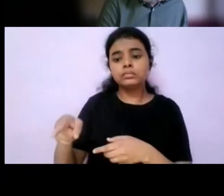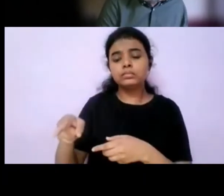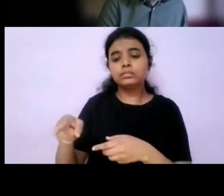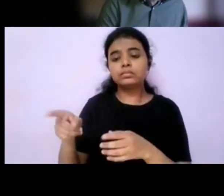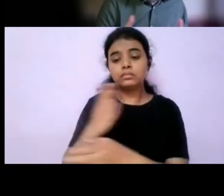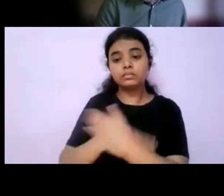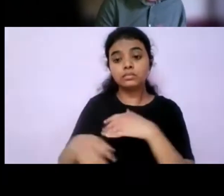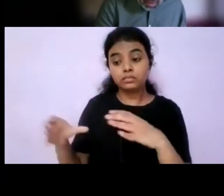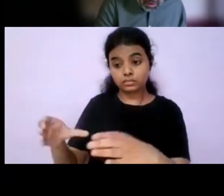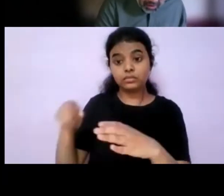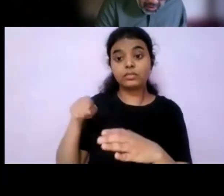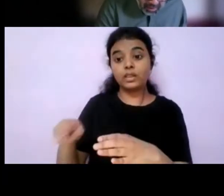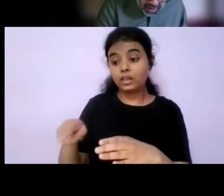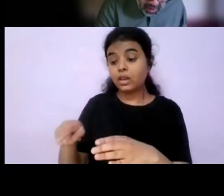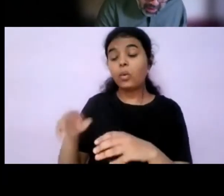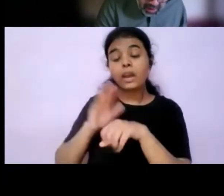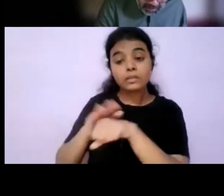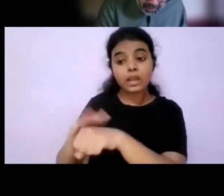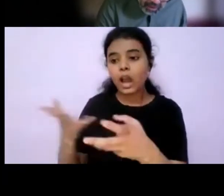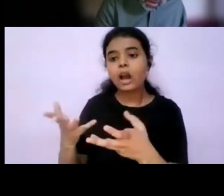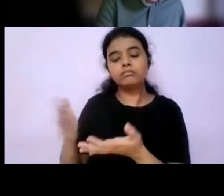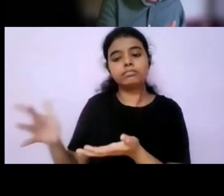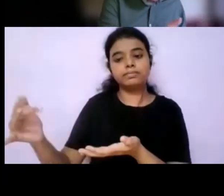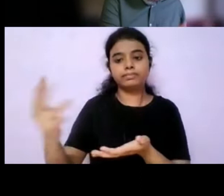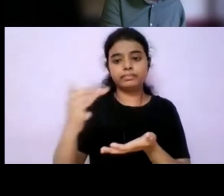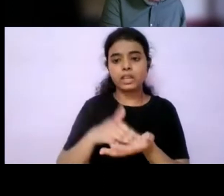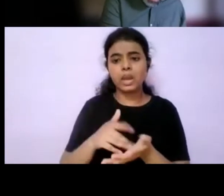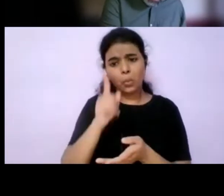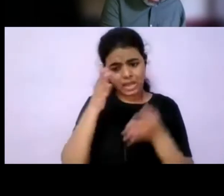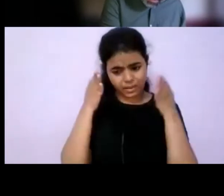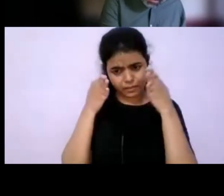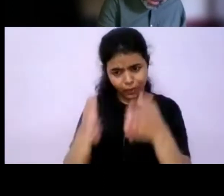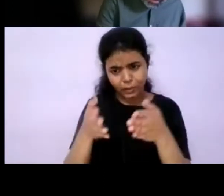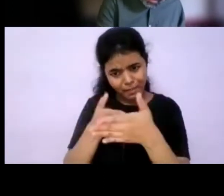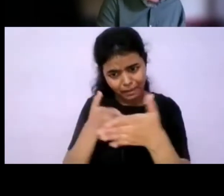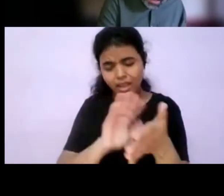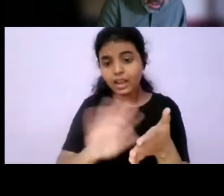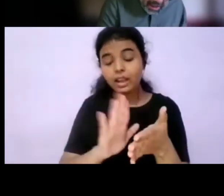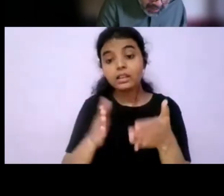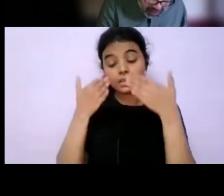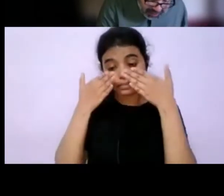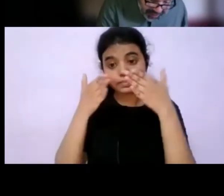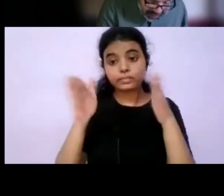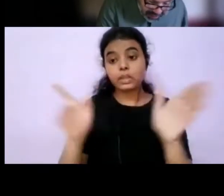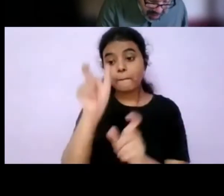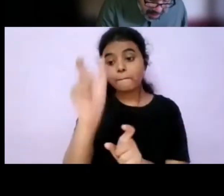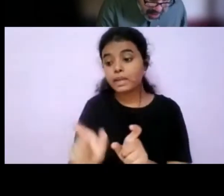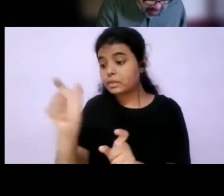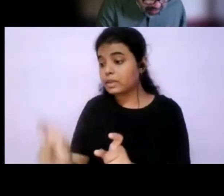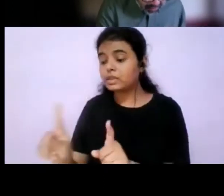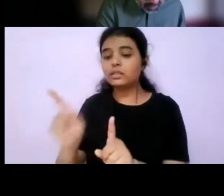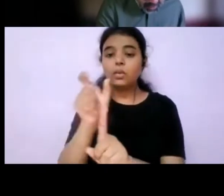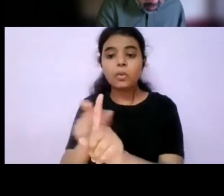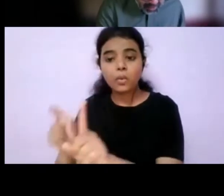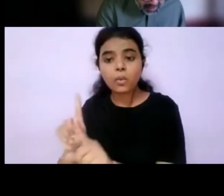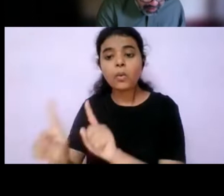So we don't just want to focus on the barriers, we also have to look at individual factors. So the emergence